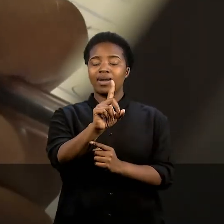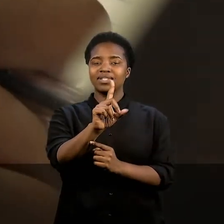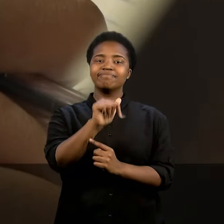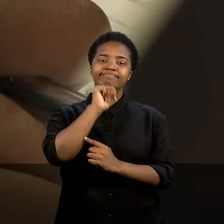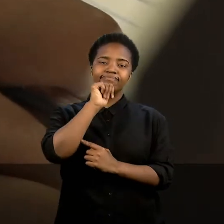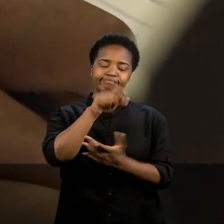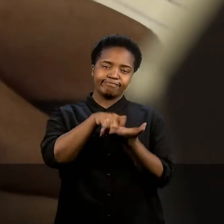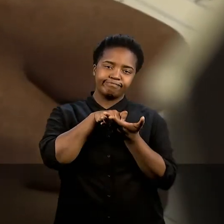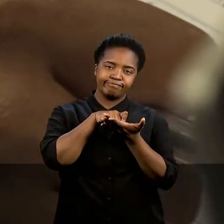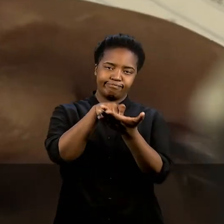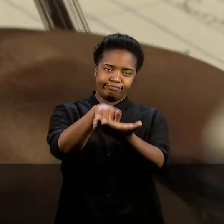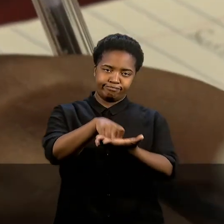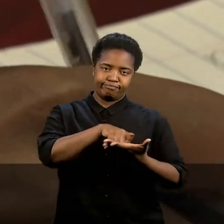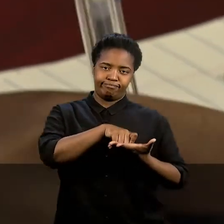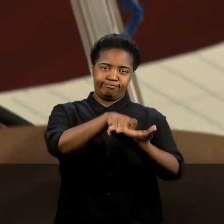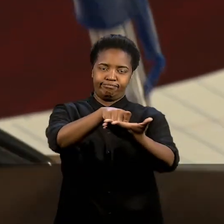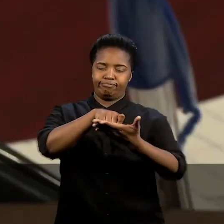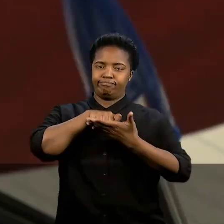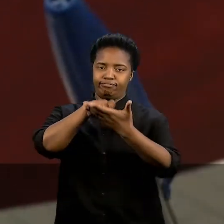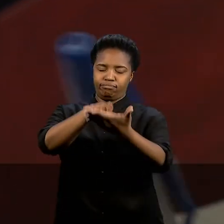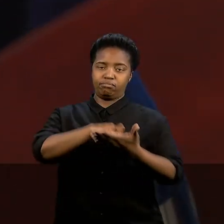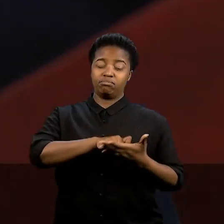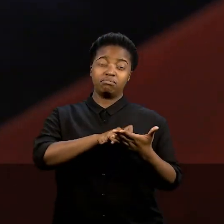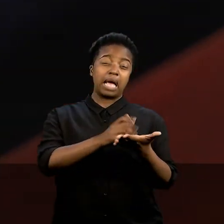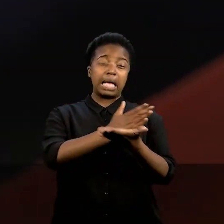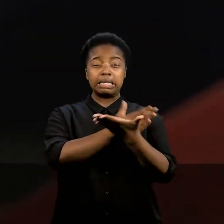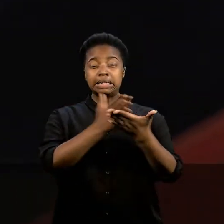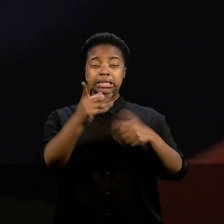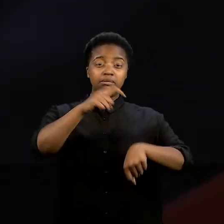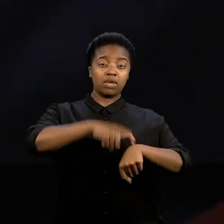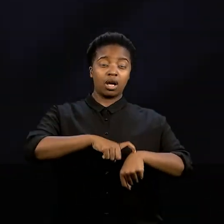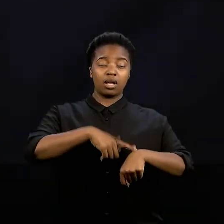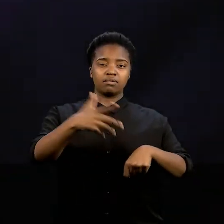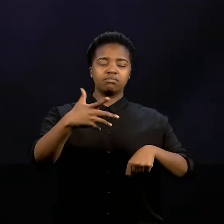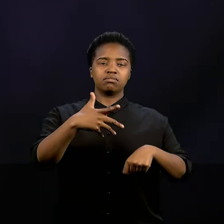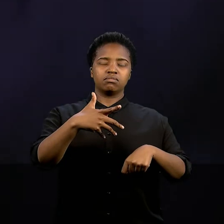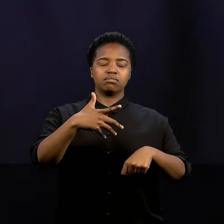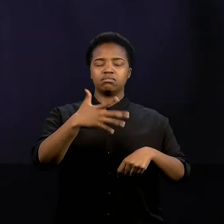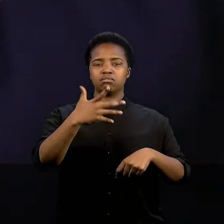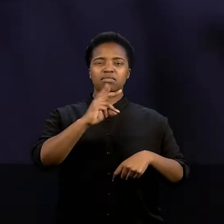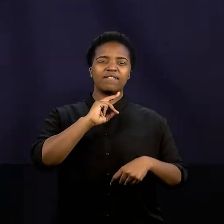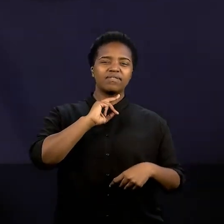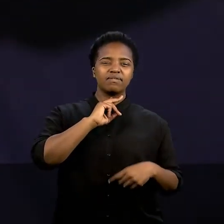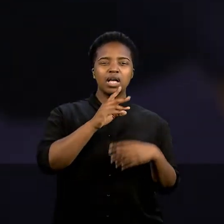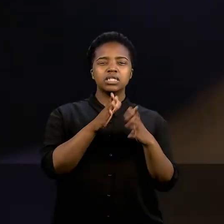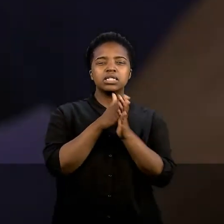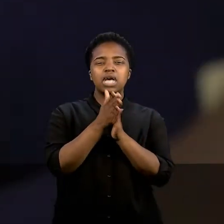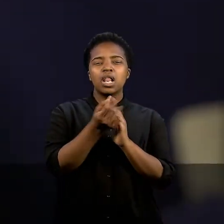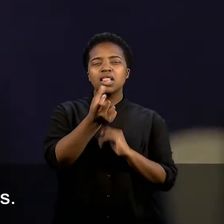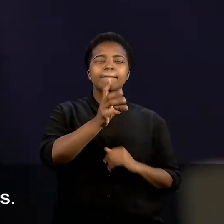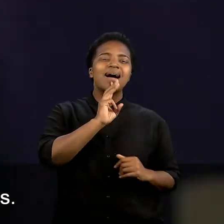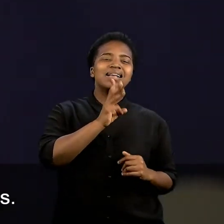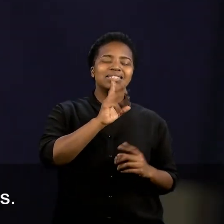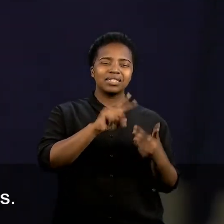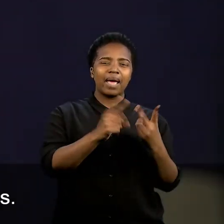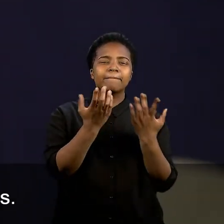kakhulu ukuthi sisebenzise amaphepha sibhalelane, and then kwesinye isikhathi beba-voice sisayina izinto